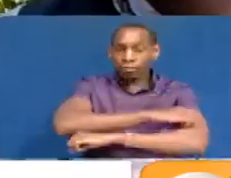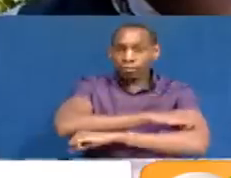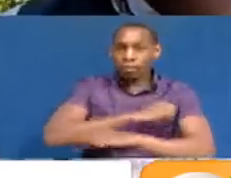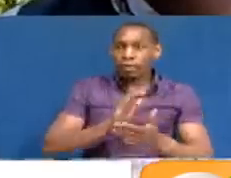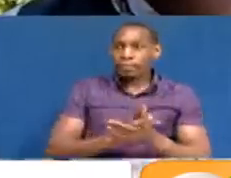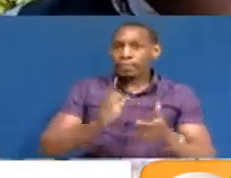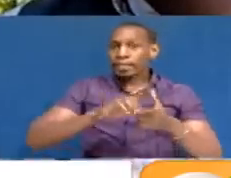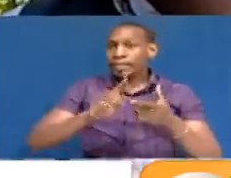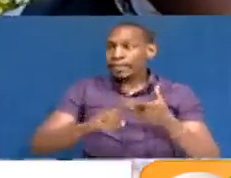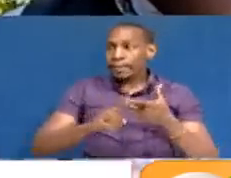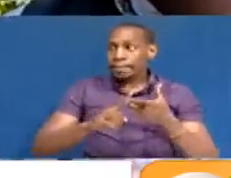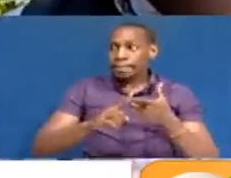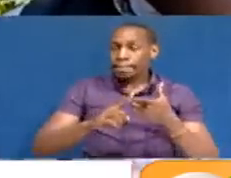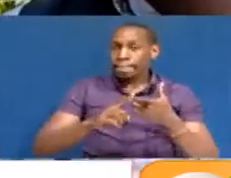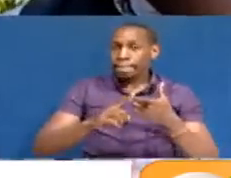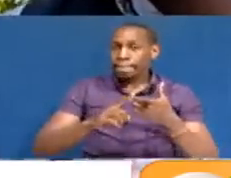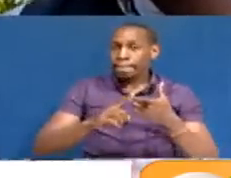then